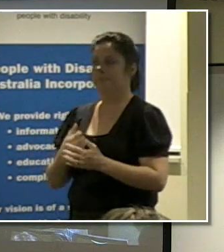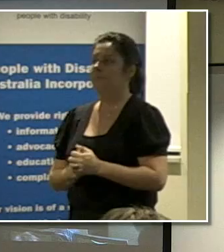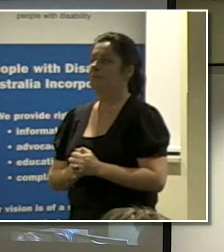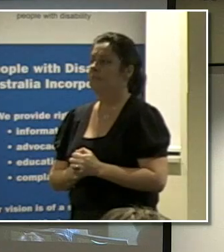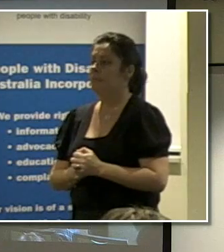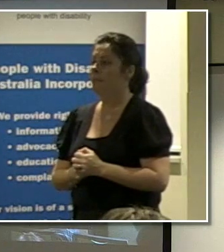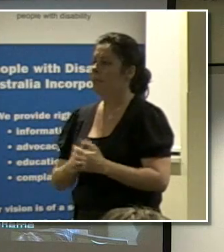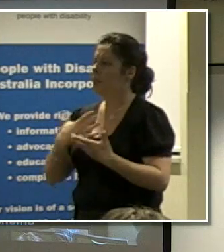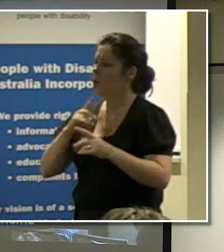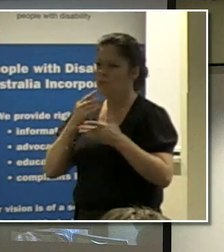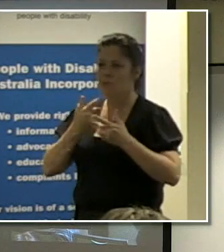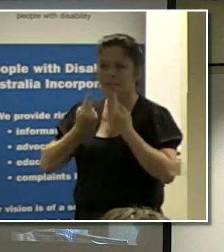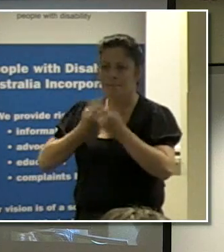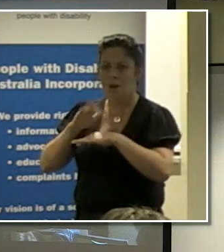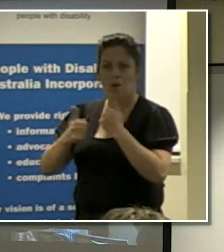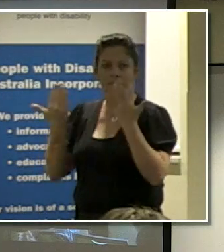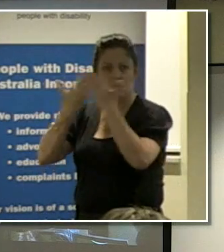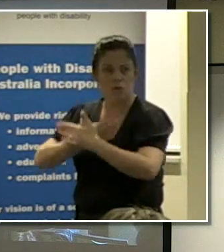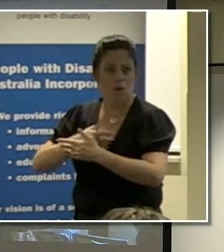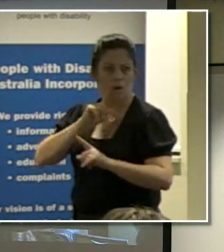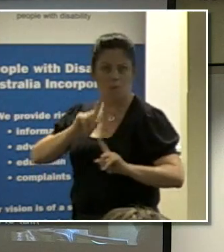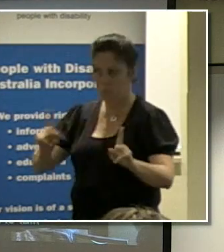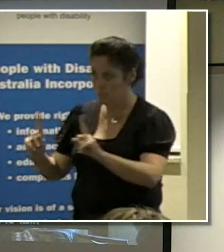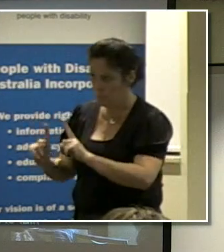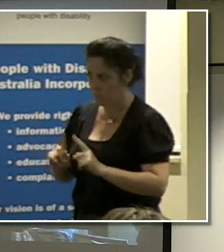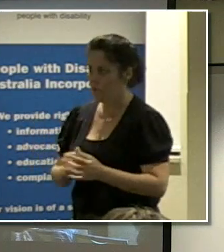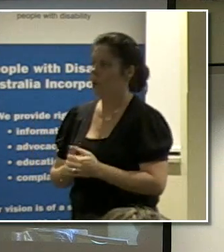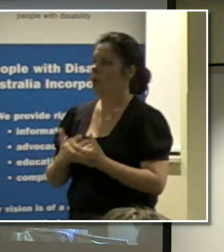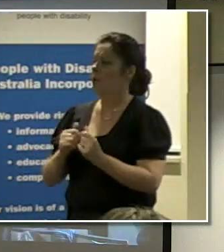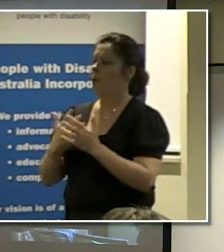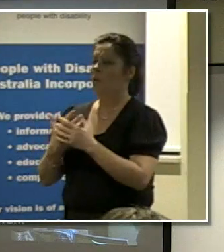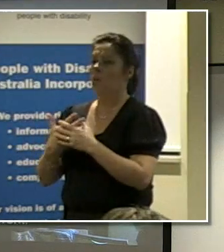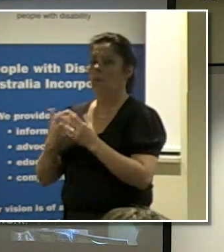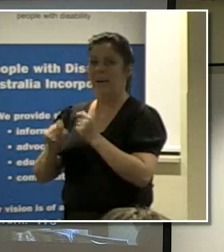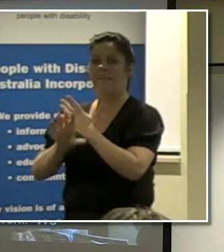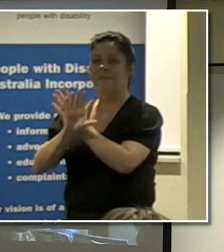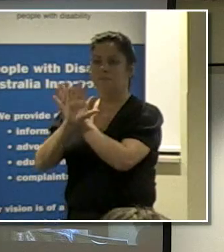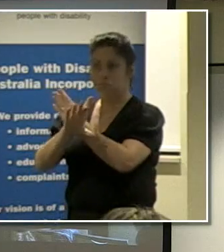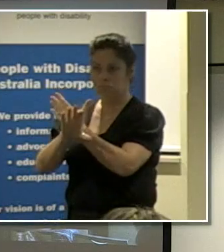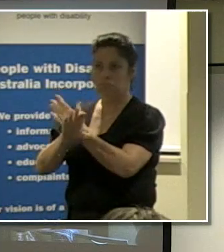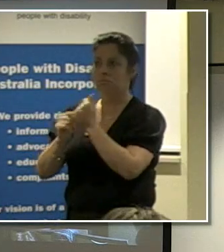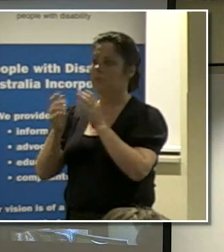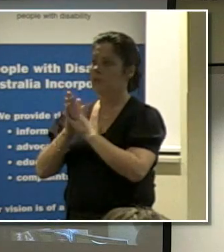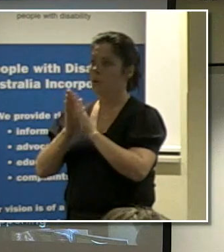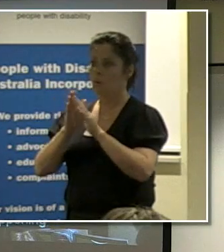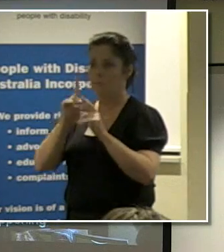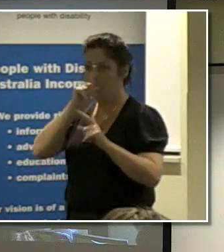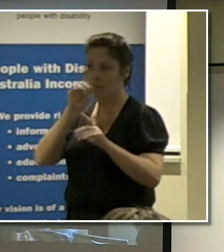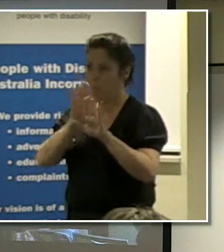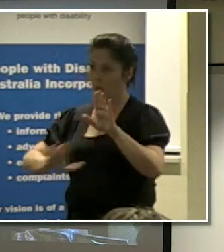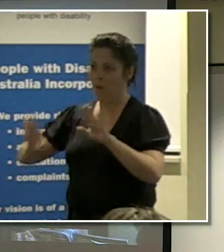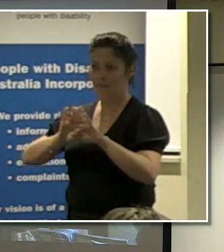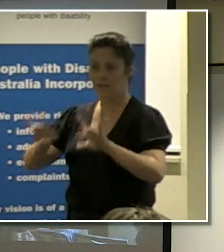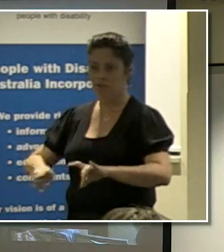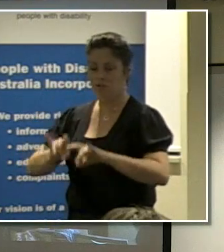tonight is going to work. We've got a web stream happening, so we've got people joining us from around Australia. There